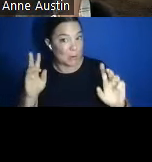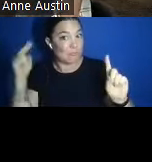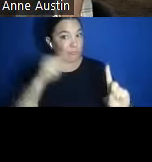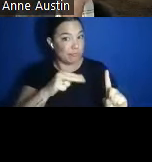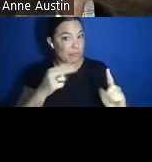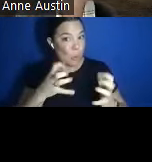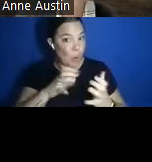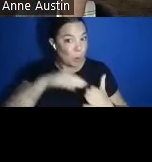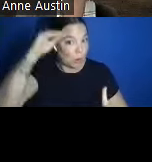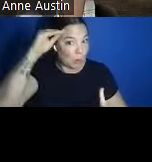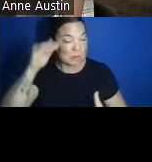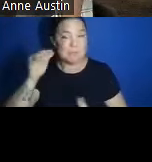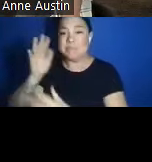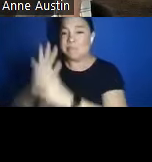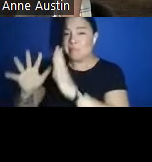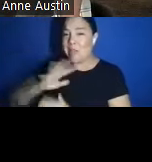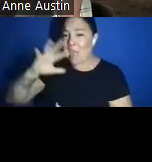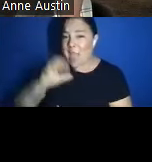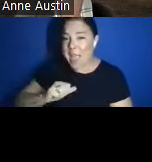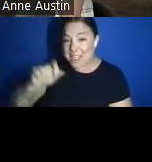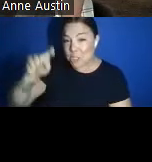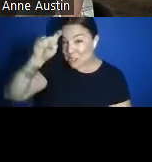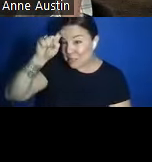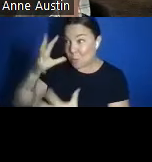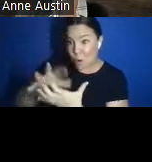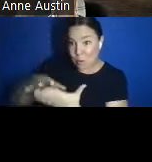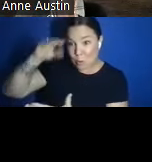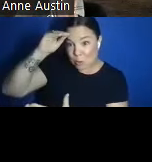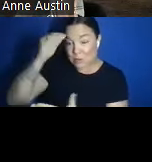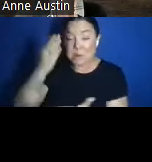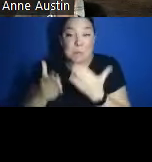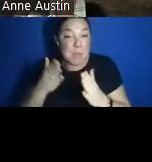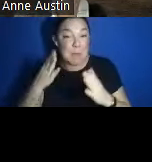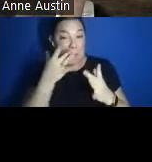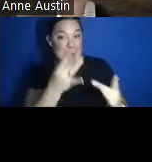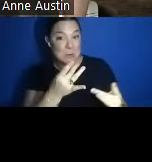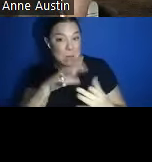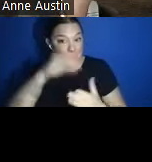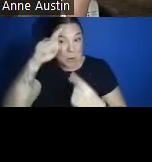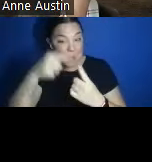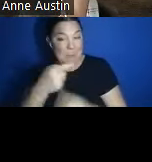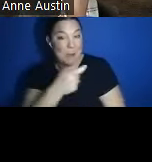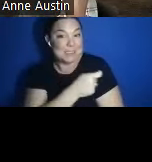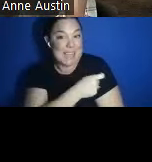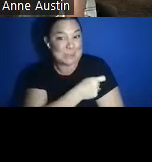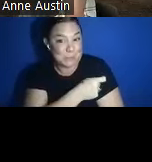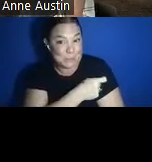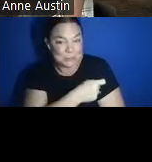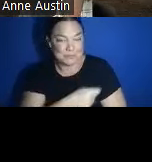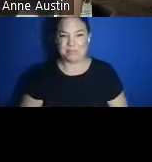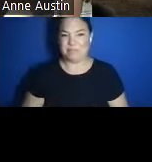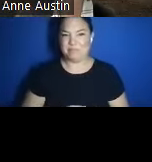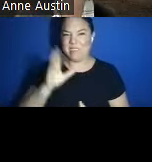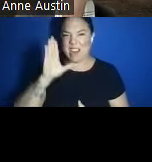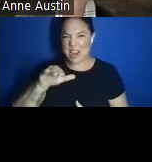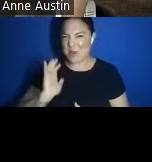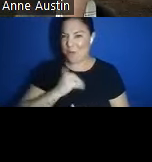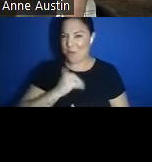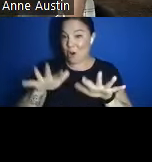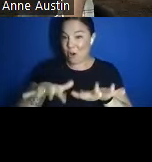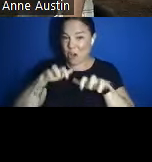interested in ancient Egypt, or you might be interested in tattooing. I can imagine that this audience contains a